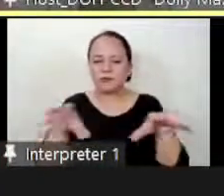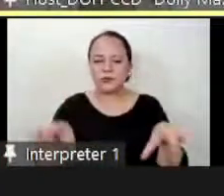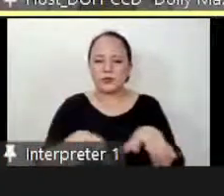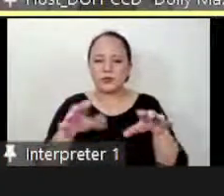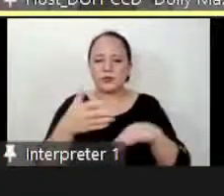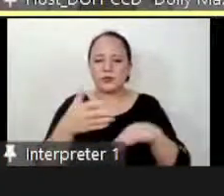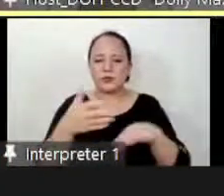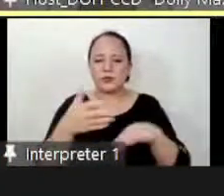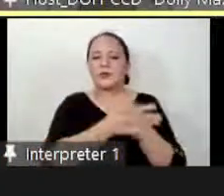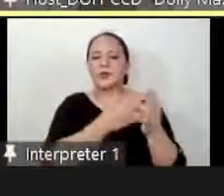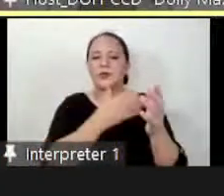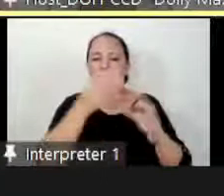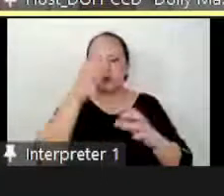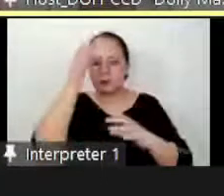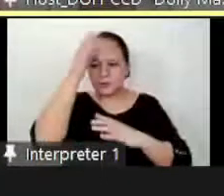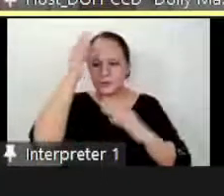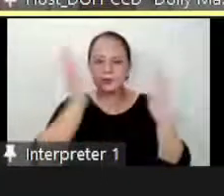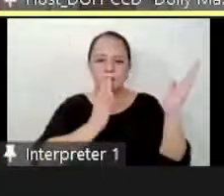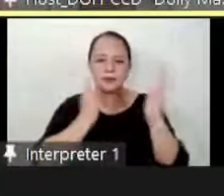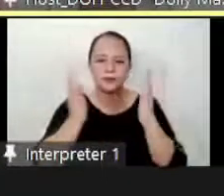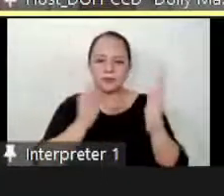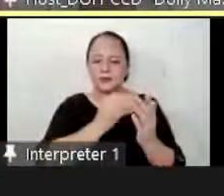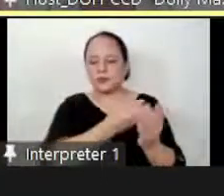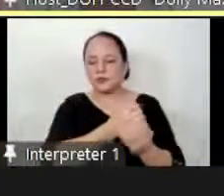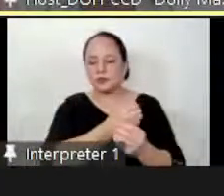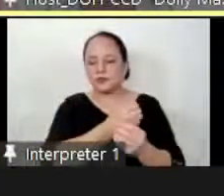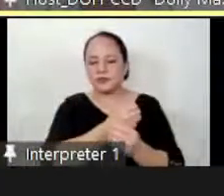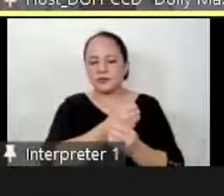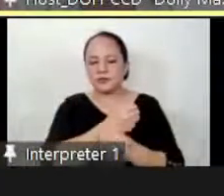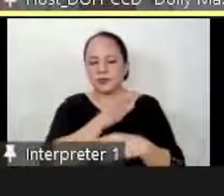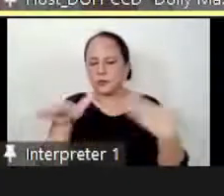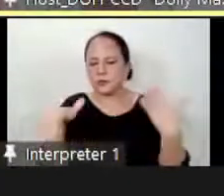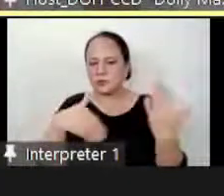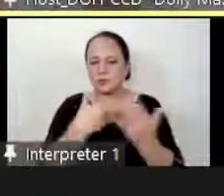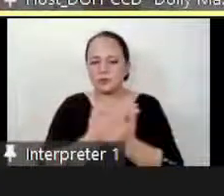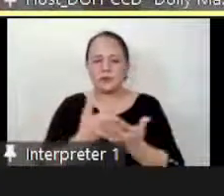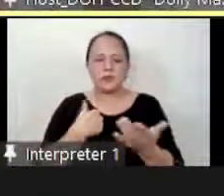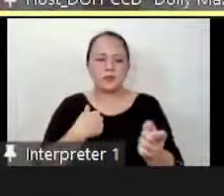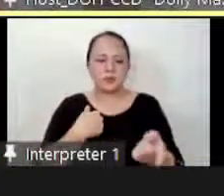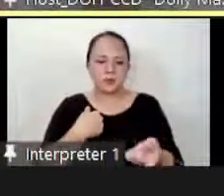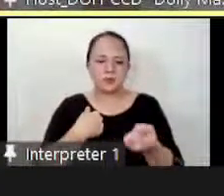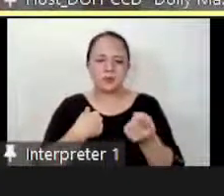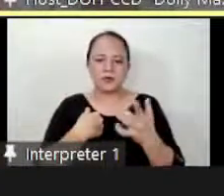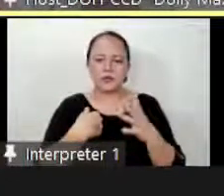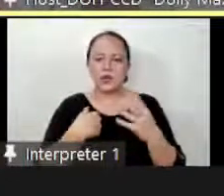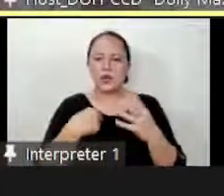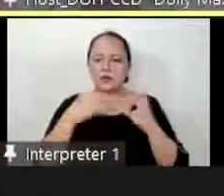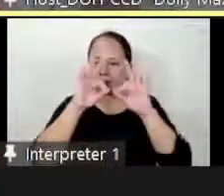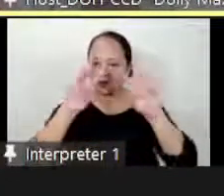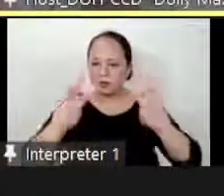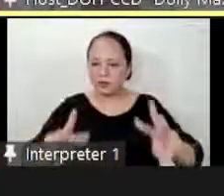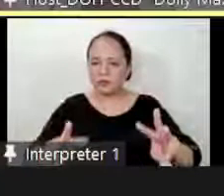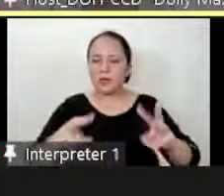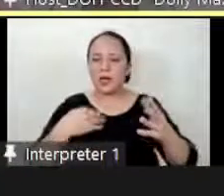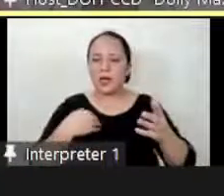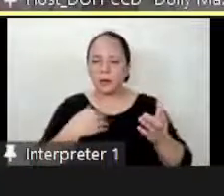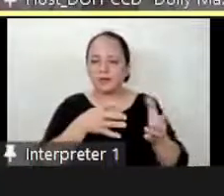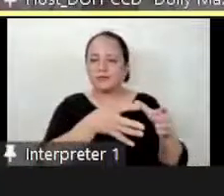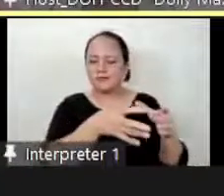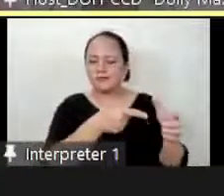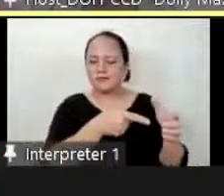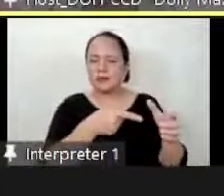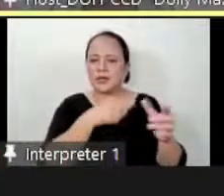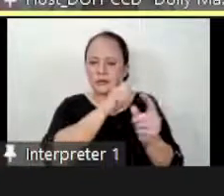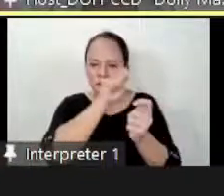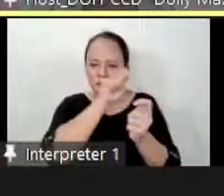cancer service delivery for everyone. The resource stratified framework has already designated the